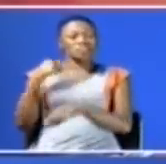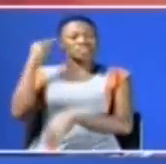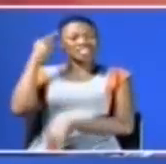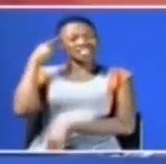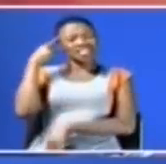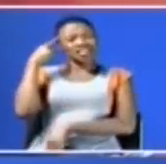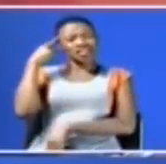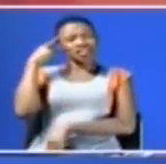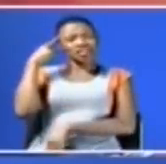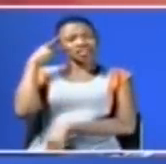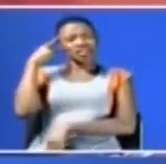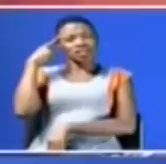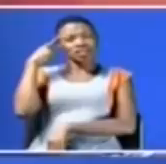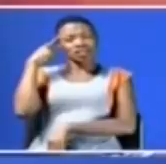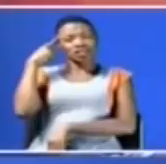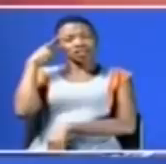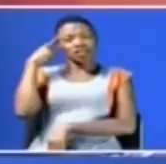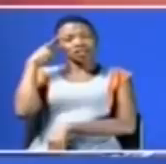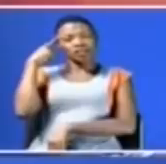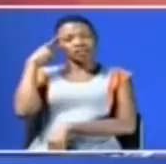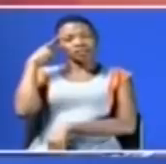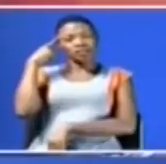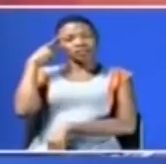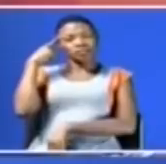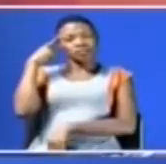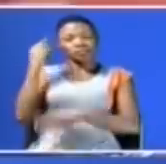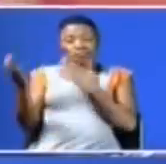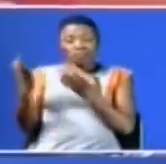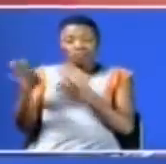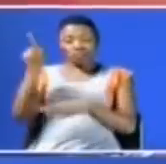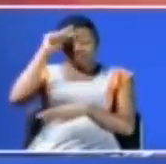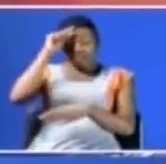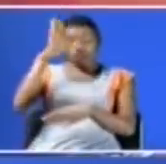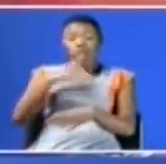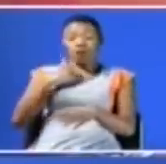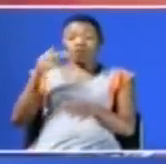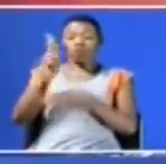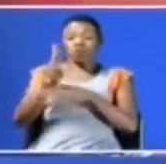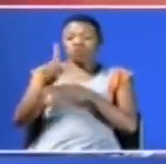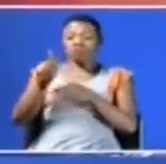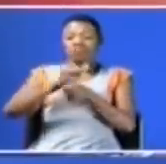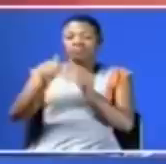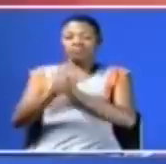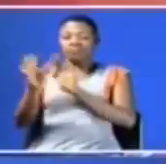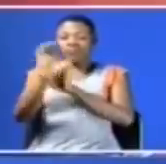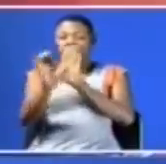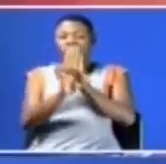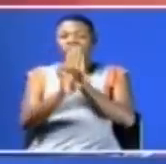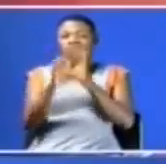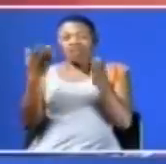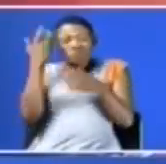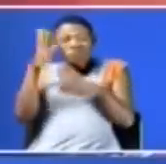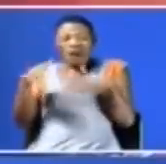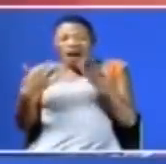unless the government's, you know, wants to use the Vifaranga story again, I don't see how anybody would convince